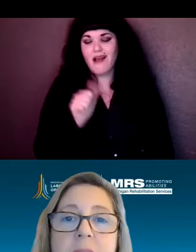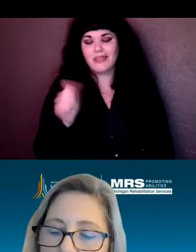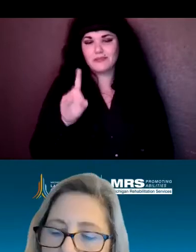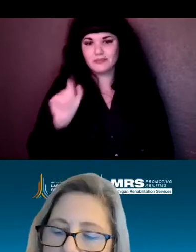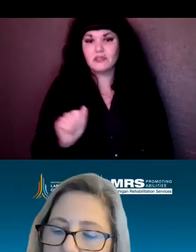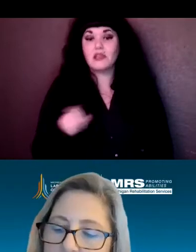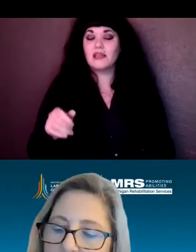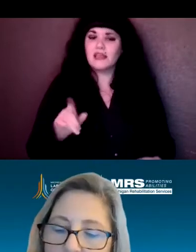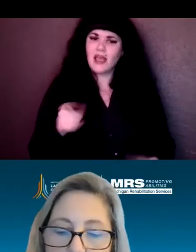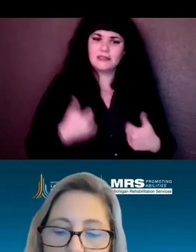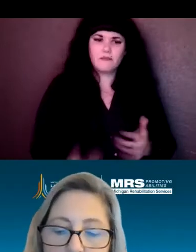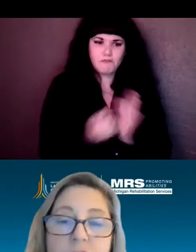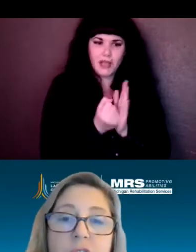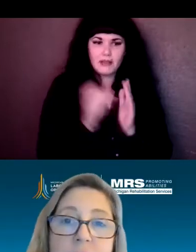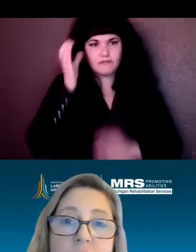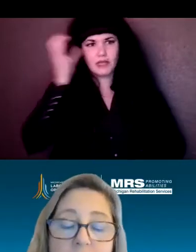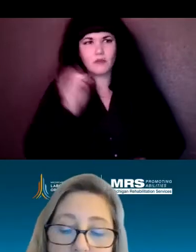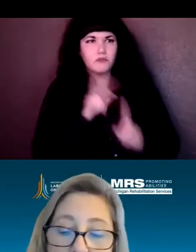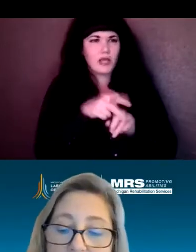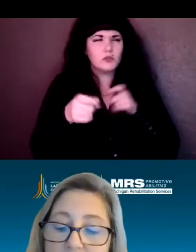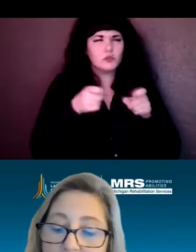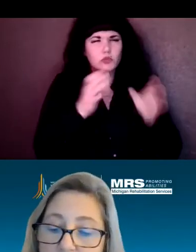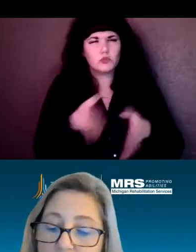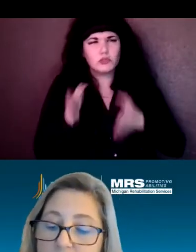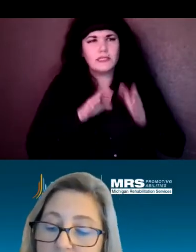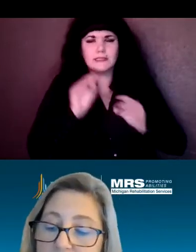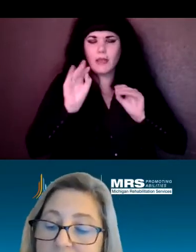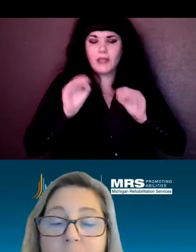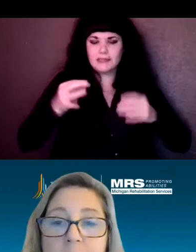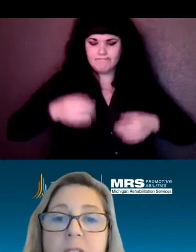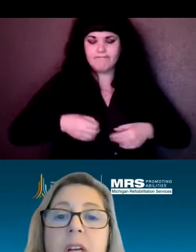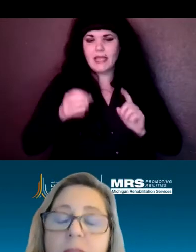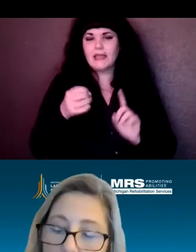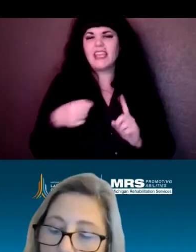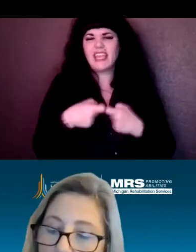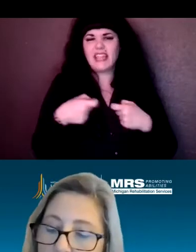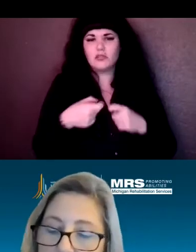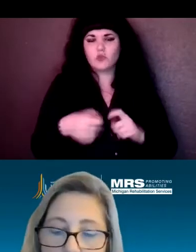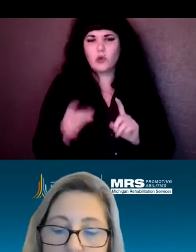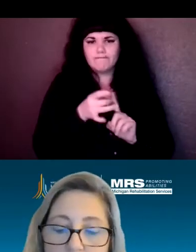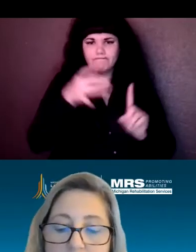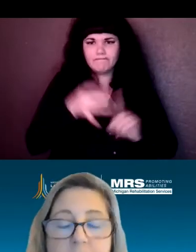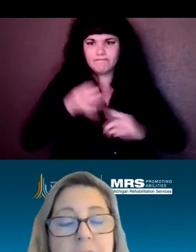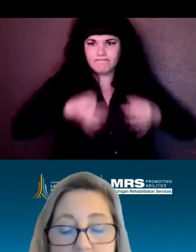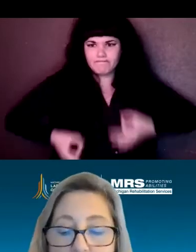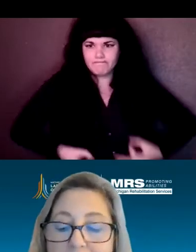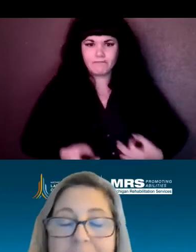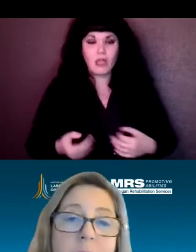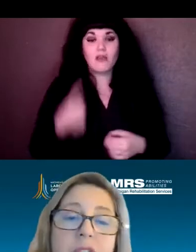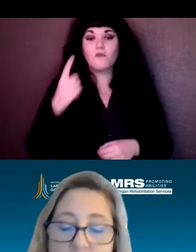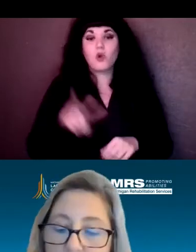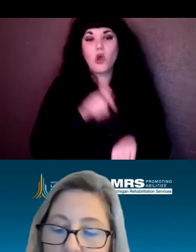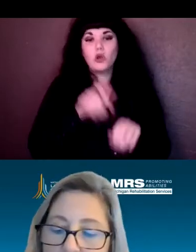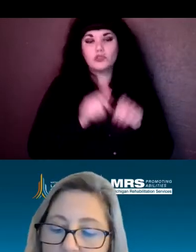patented concepts of applying controlled and strategically placed electrodes within a garment for long-term exposure has become a